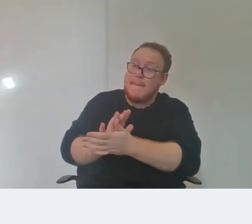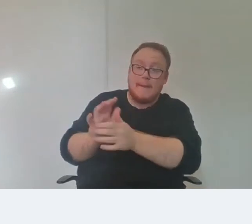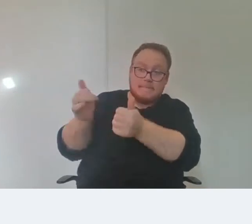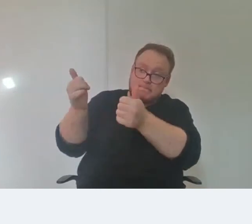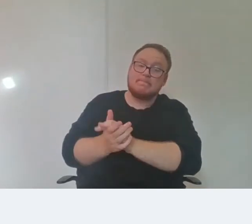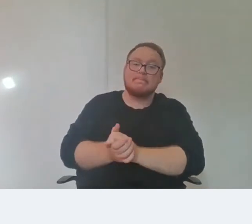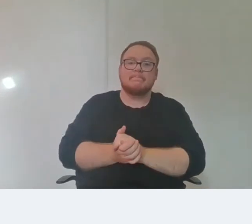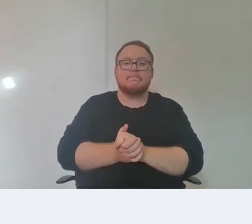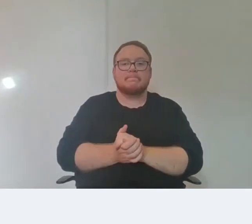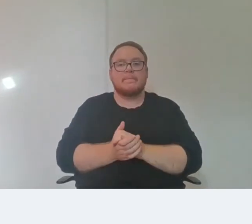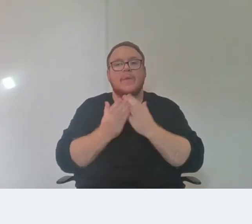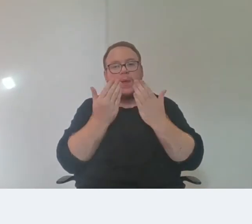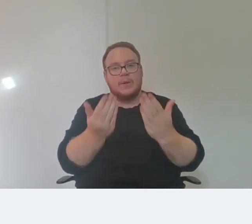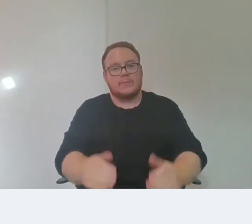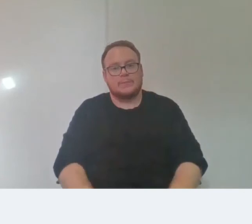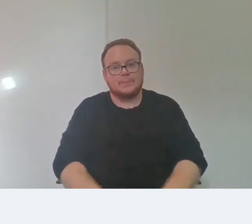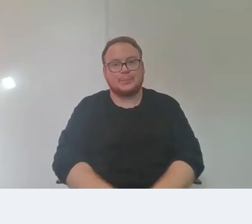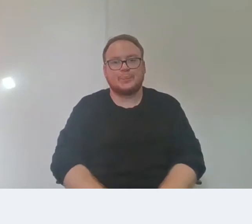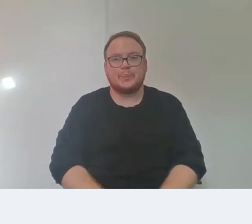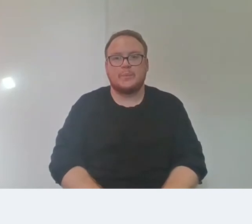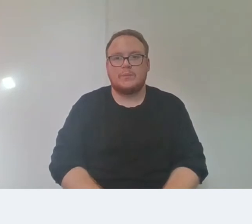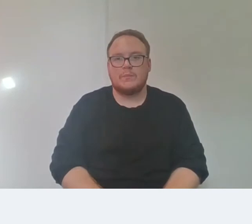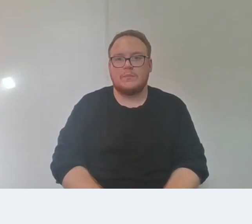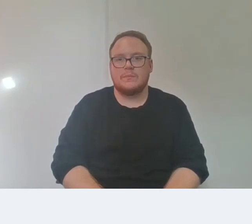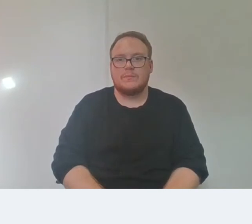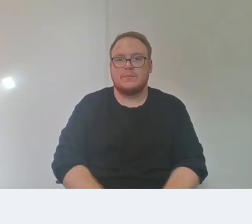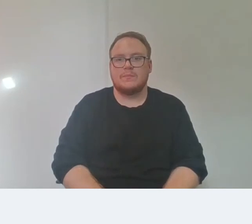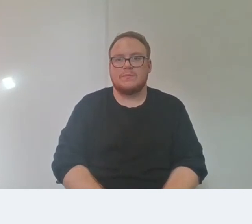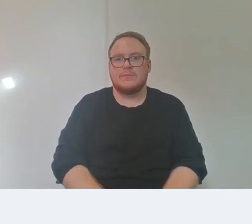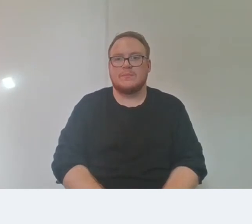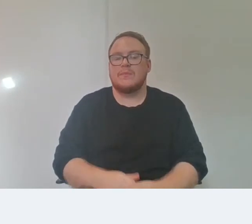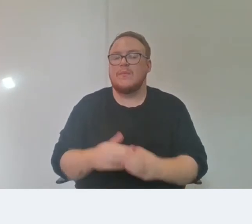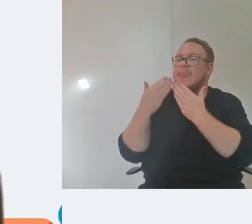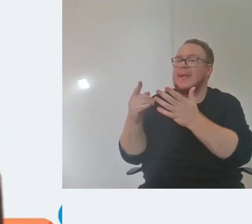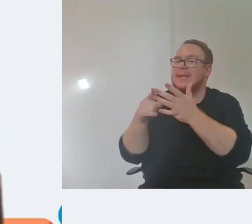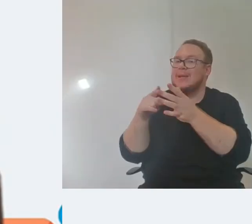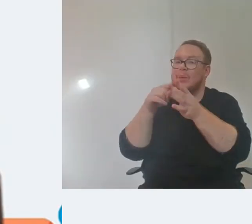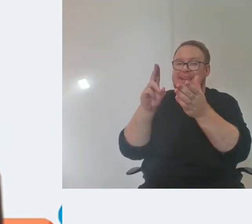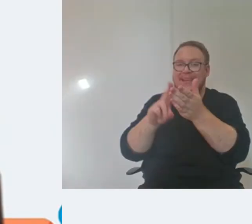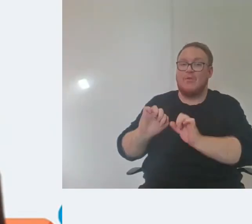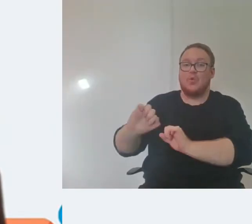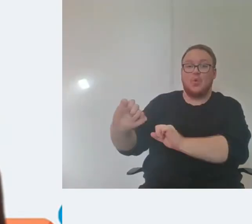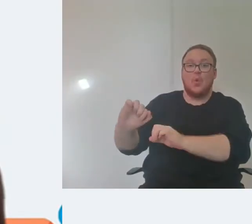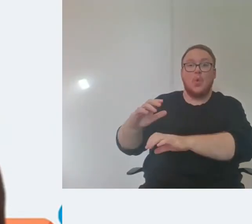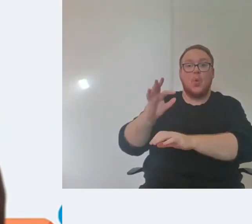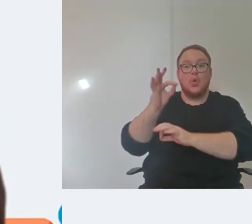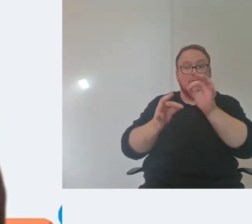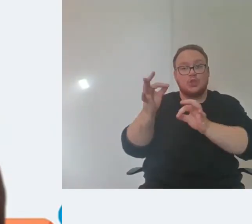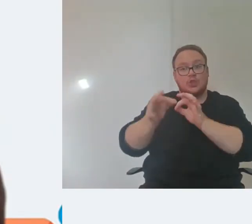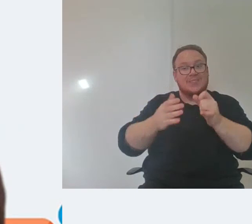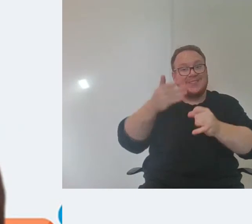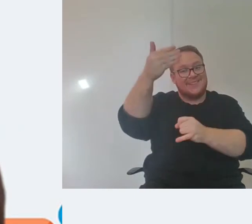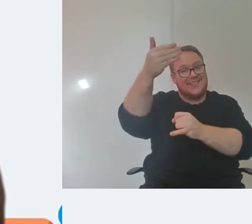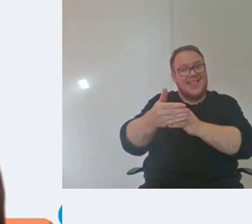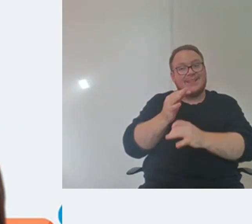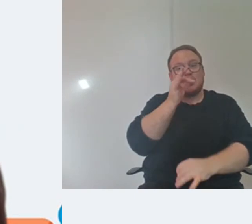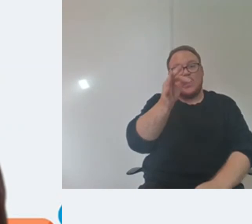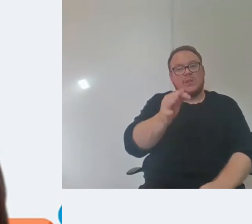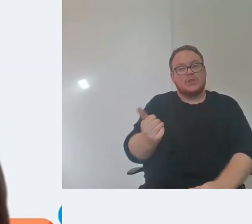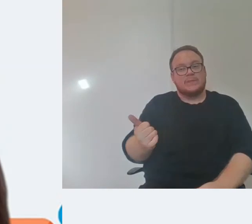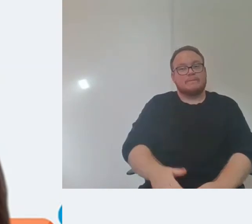Thank you, Heather. So thank you, Ian, for all your questions, and I'll take the final question now